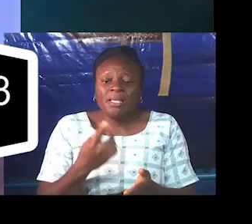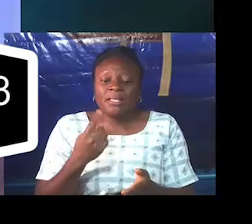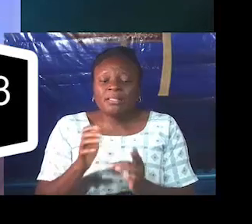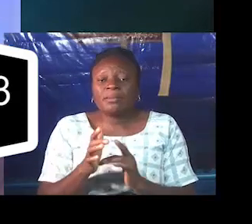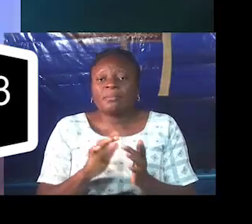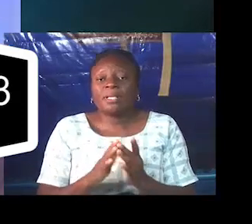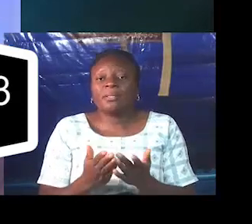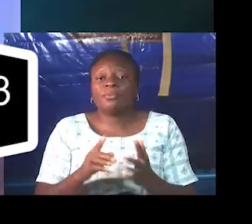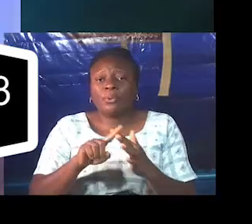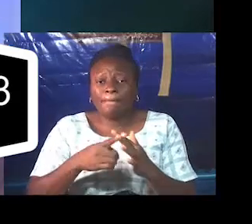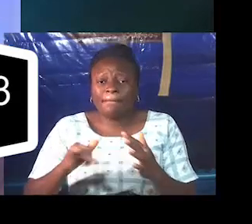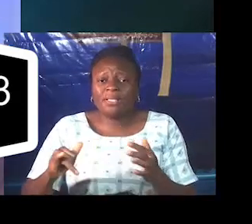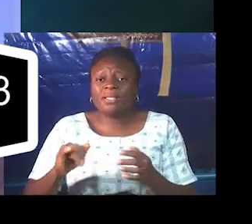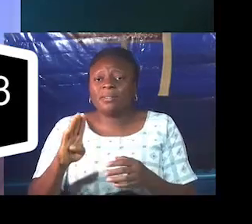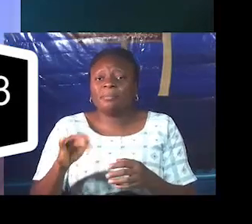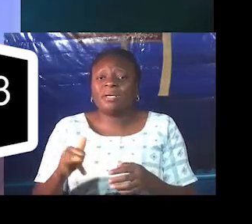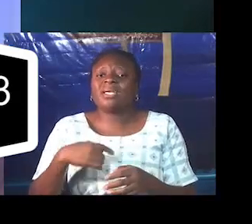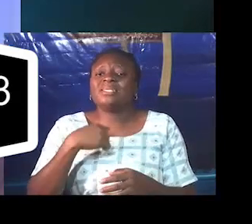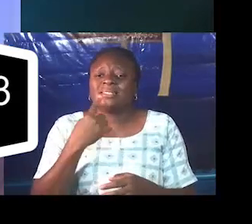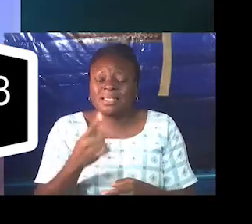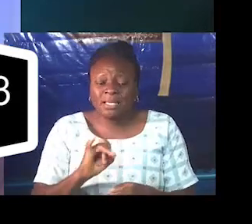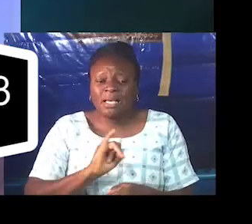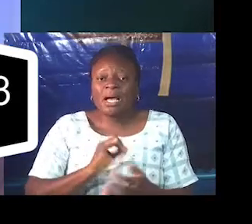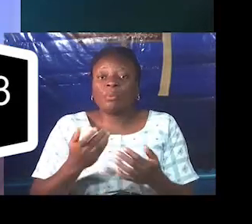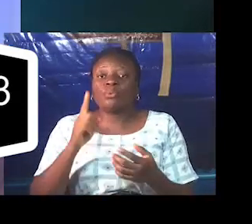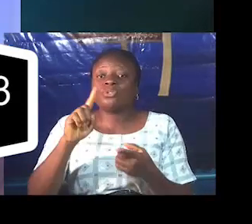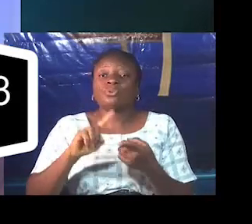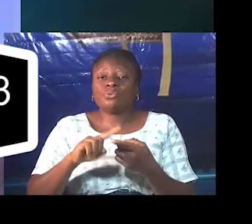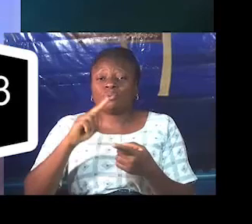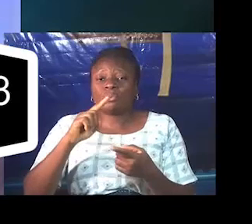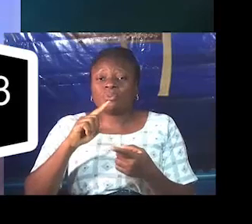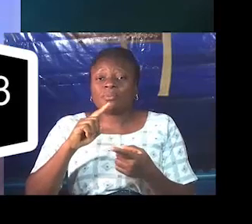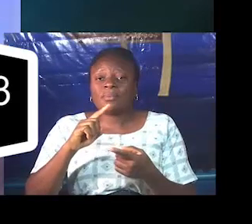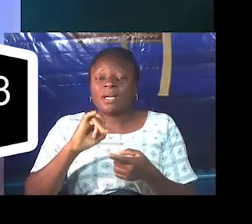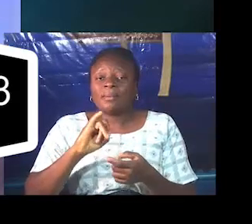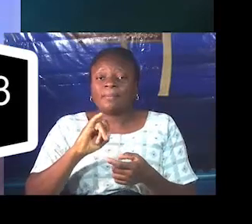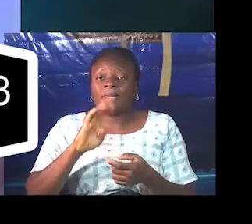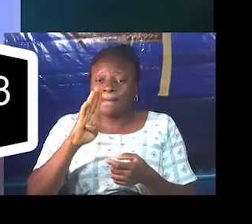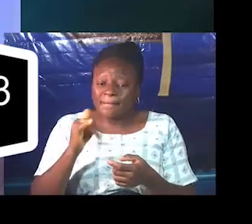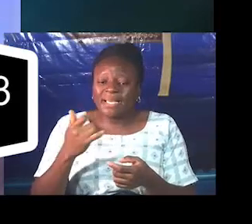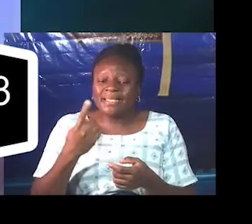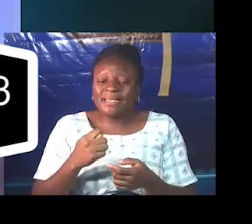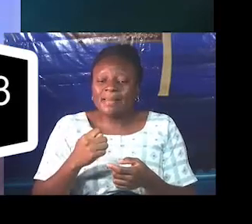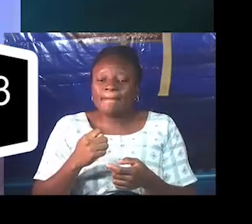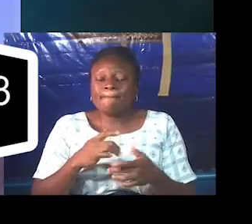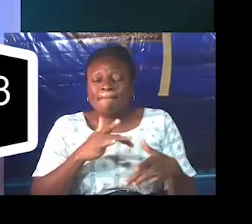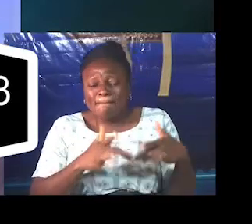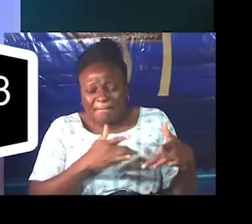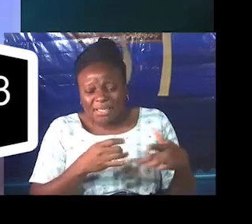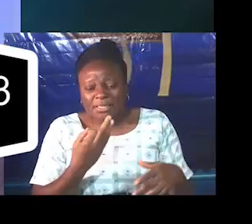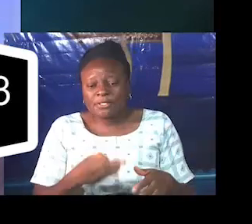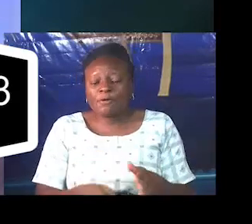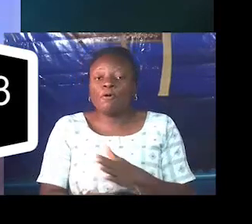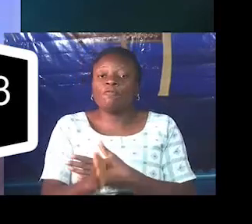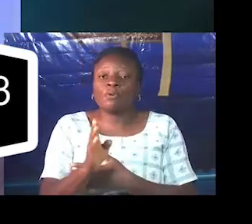mercies of God, that ye present your bodies a living sacrifice, holy, acceptable unto God,